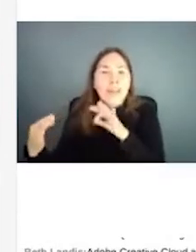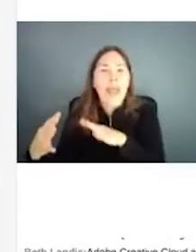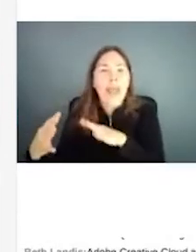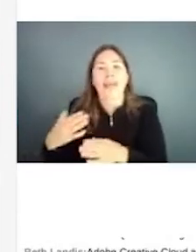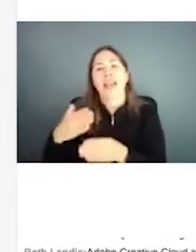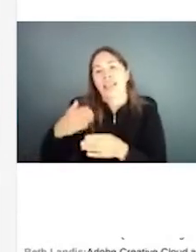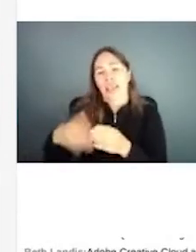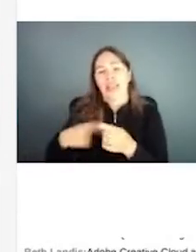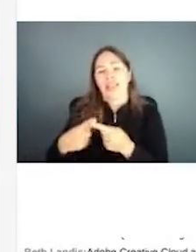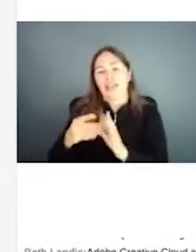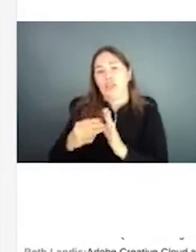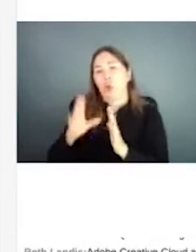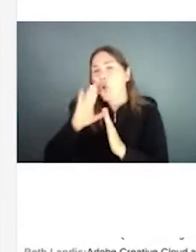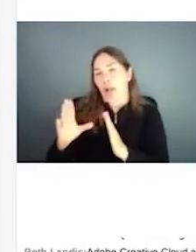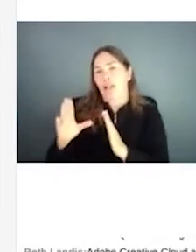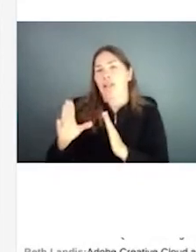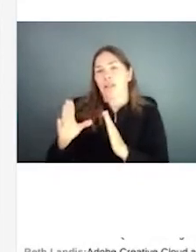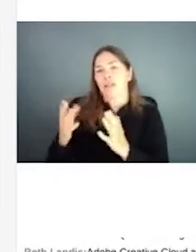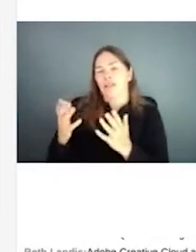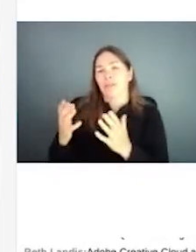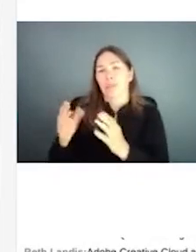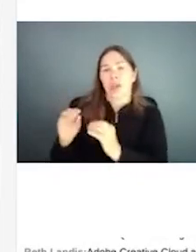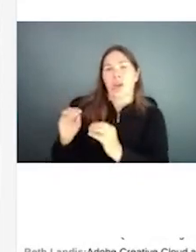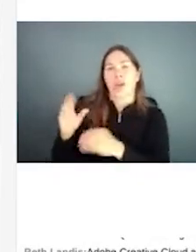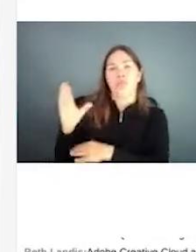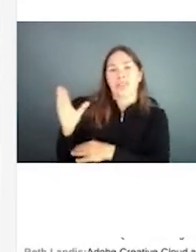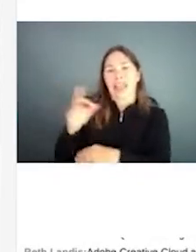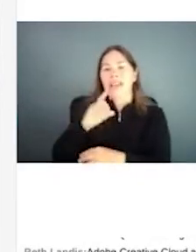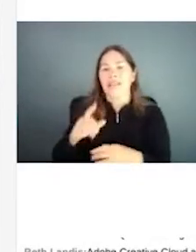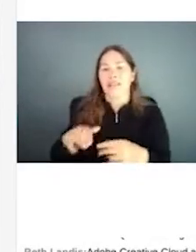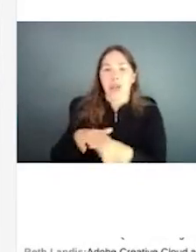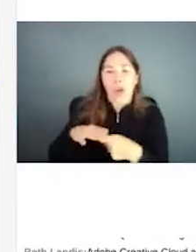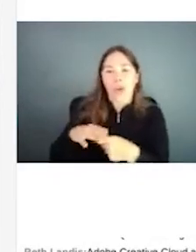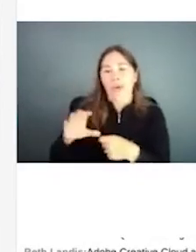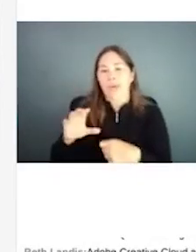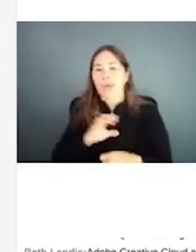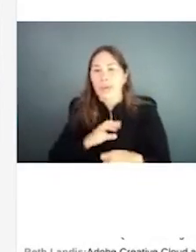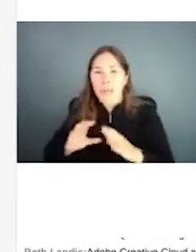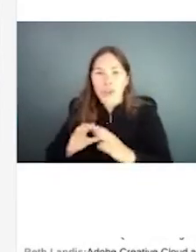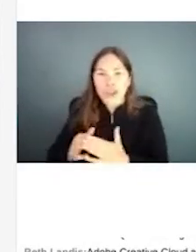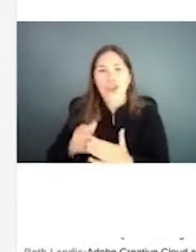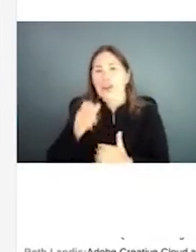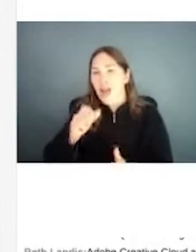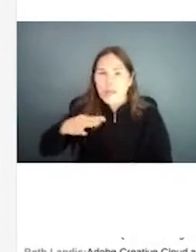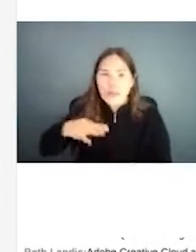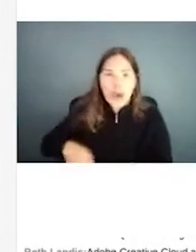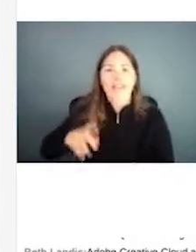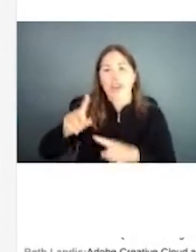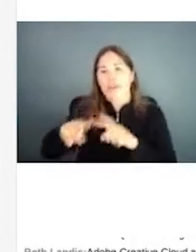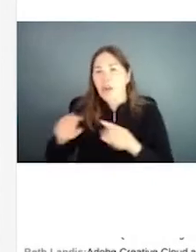students present. Local Chamber of Commerce, nonprofits, and various organizations.